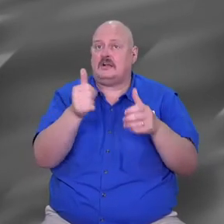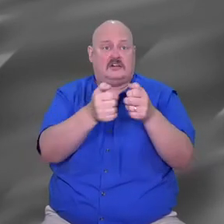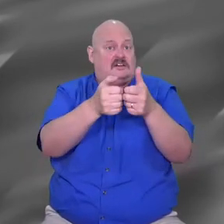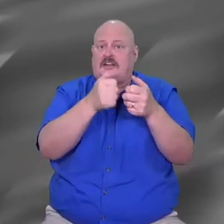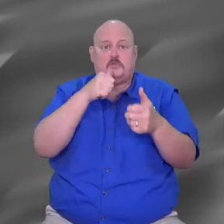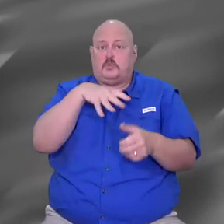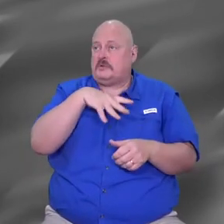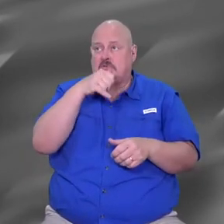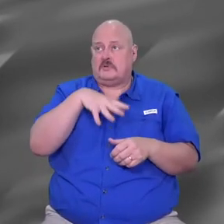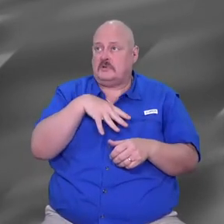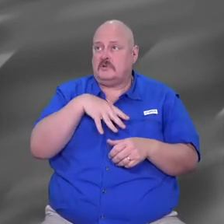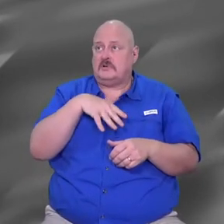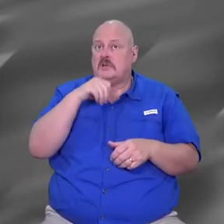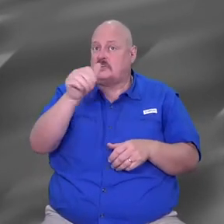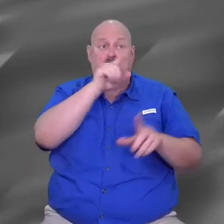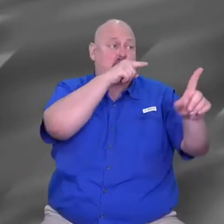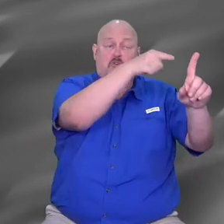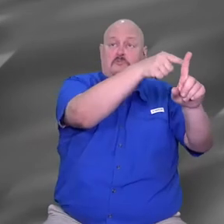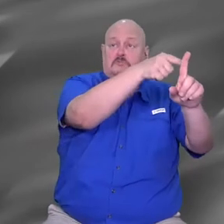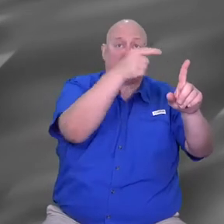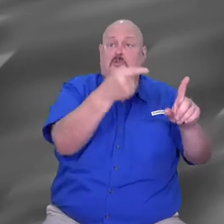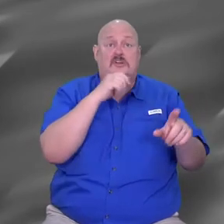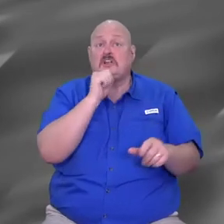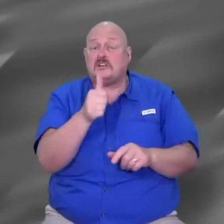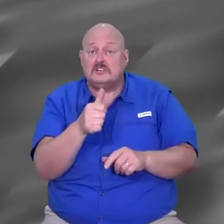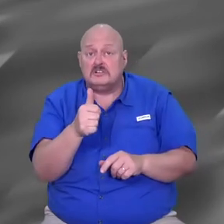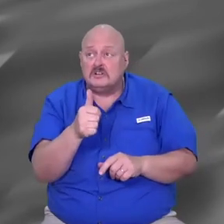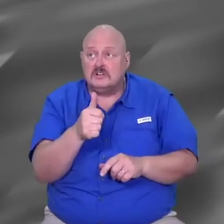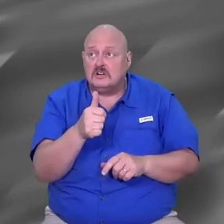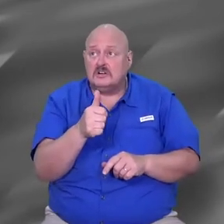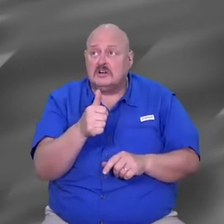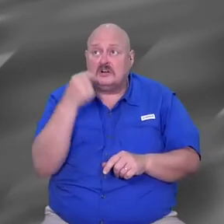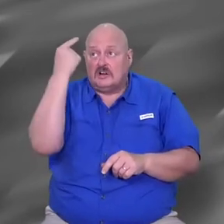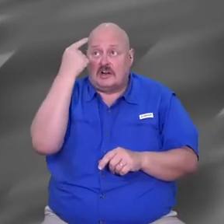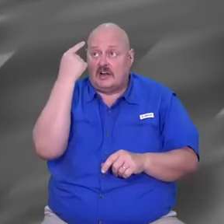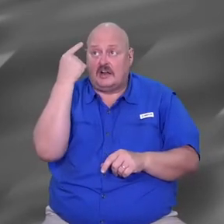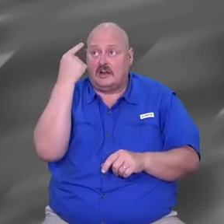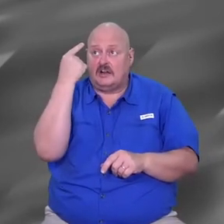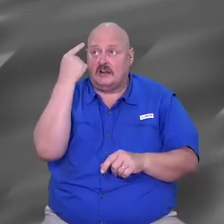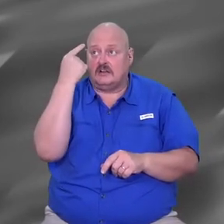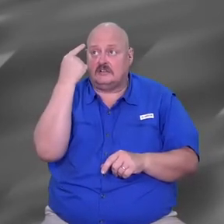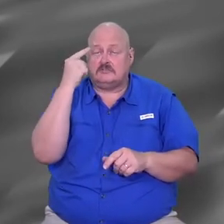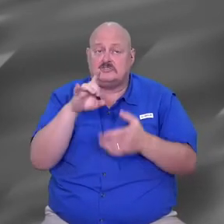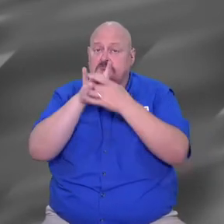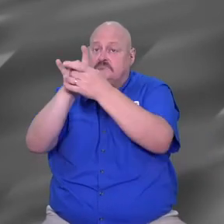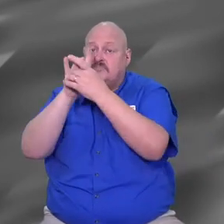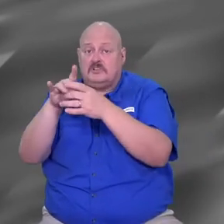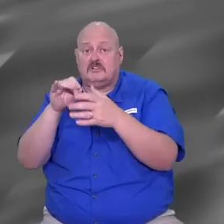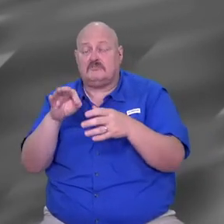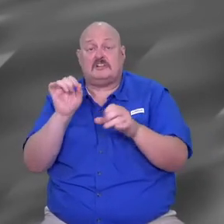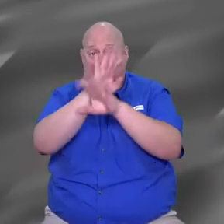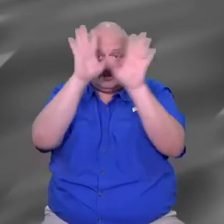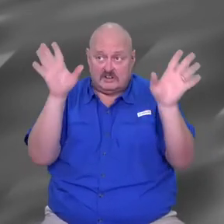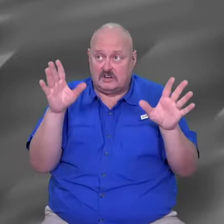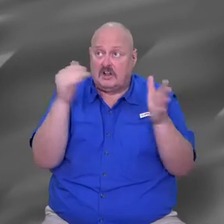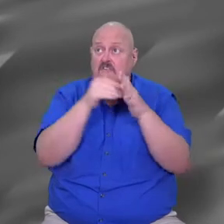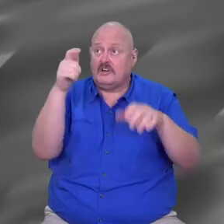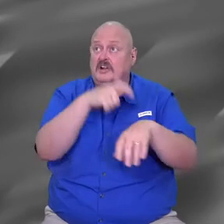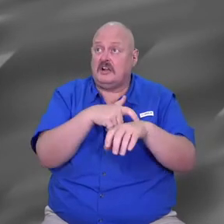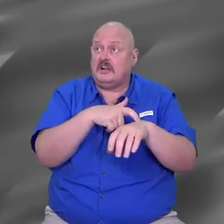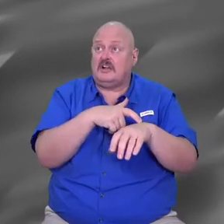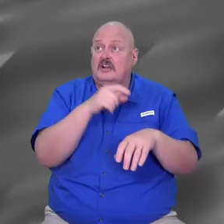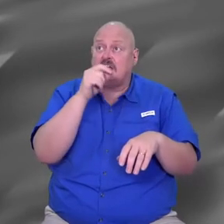women that are not her. I just don't. I think it's just a little too intimate, if that makes sense. Oftentimes, if